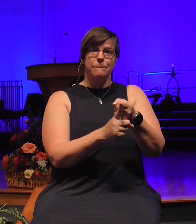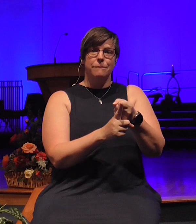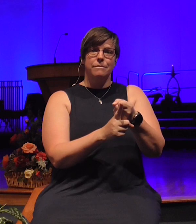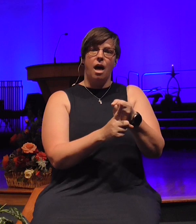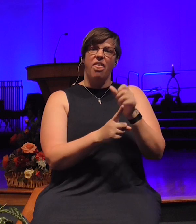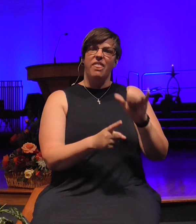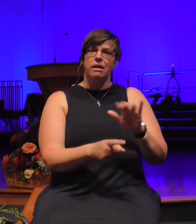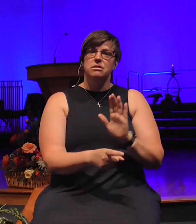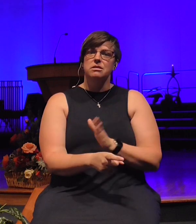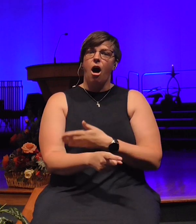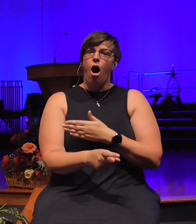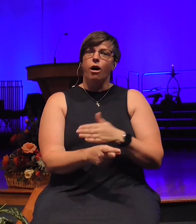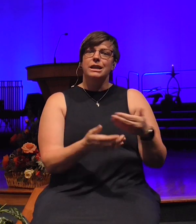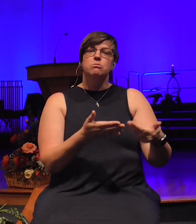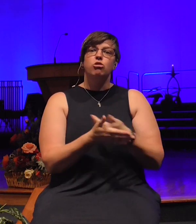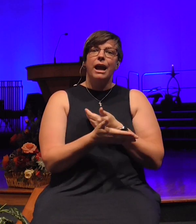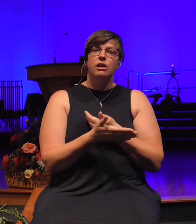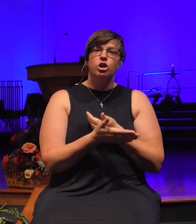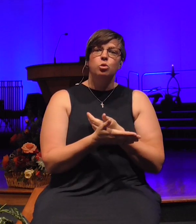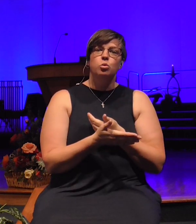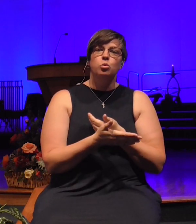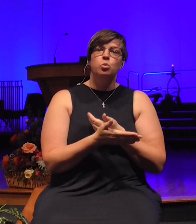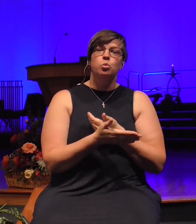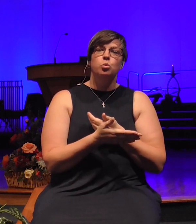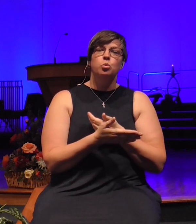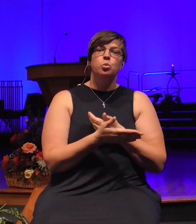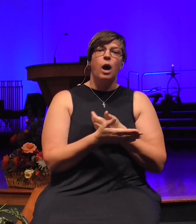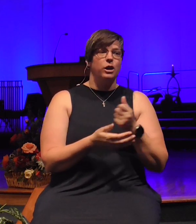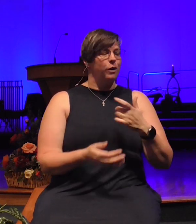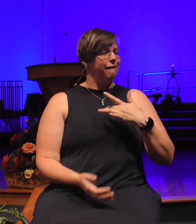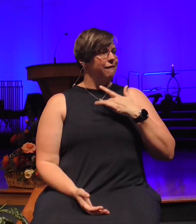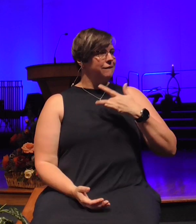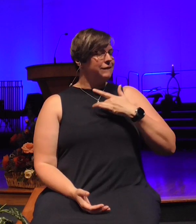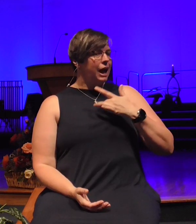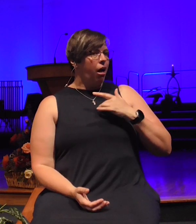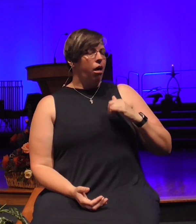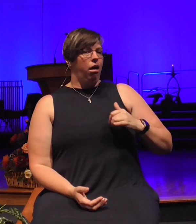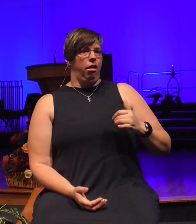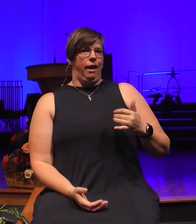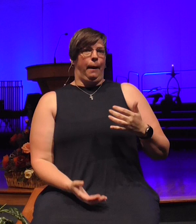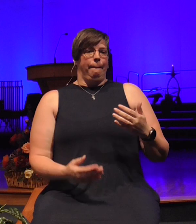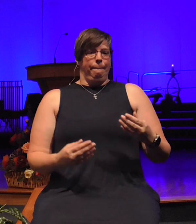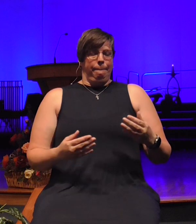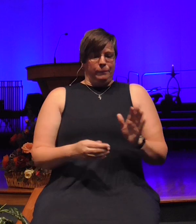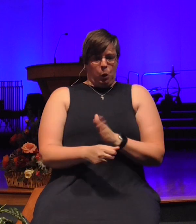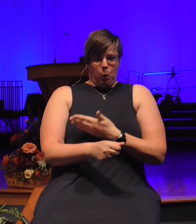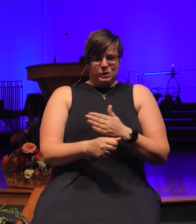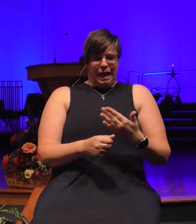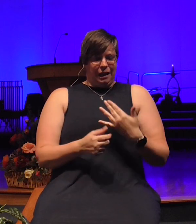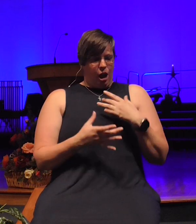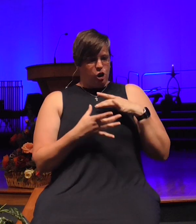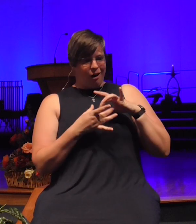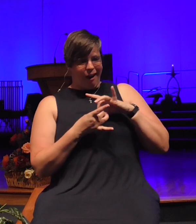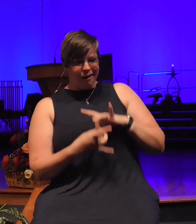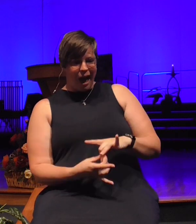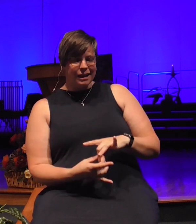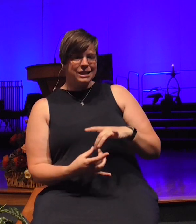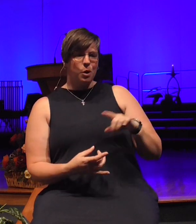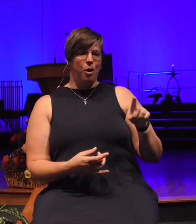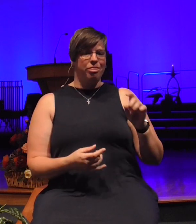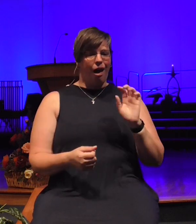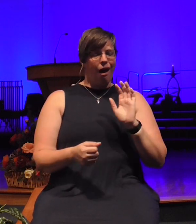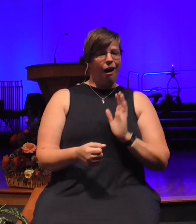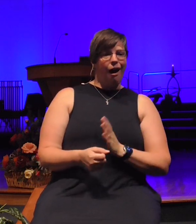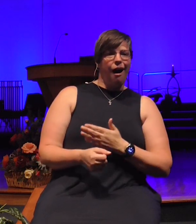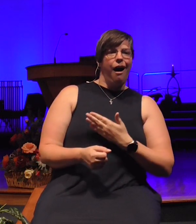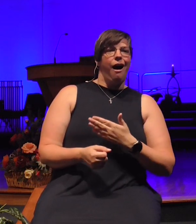it's brand new again. You can feel the music. You can connect with the harmony, and